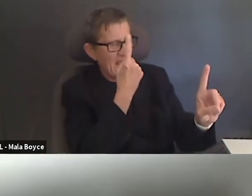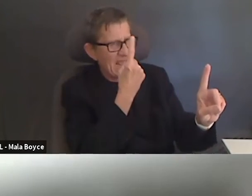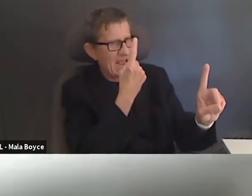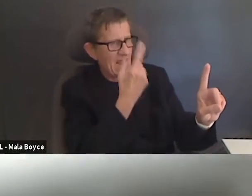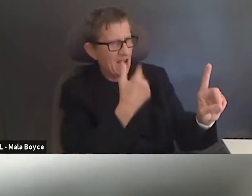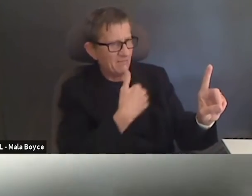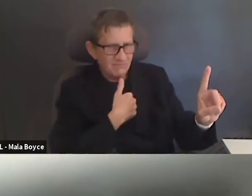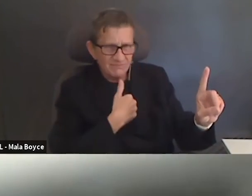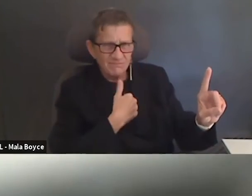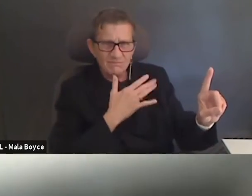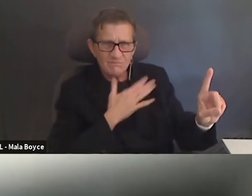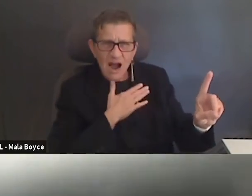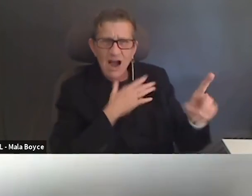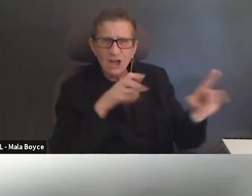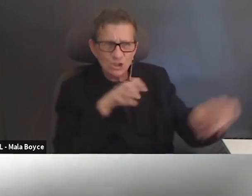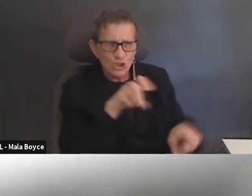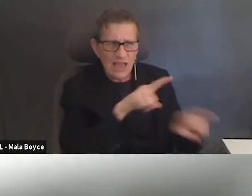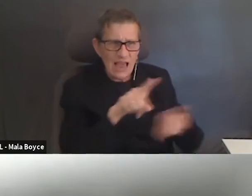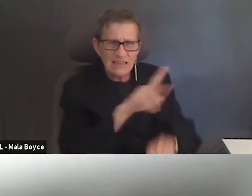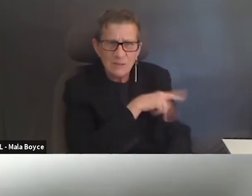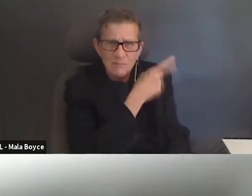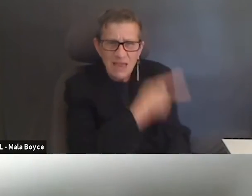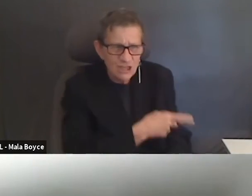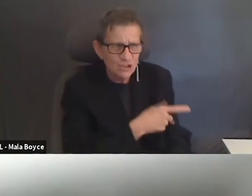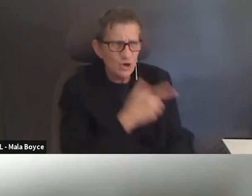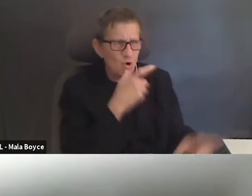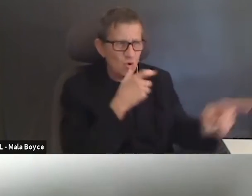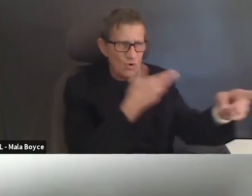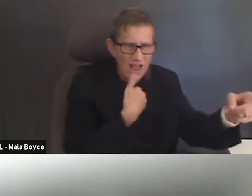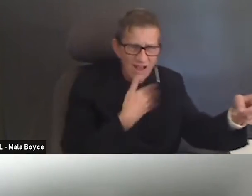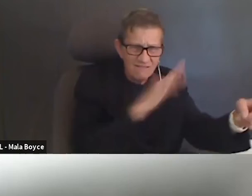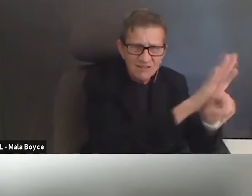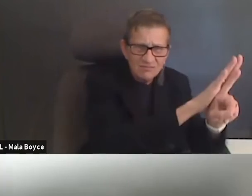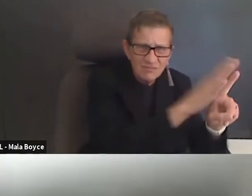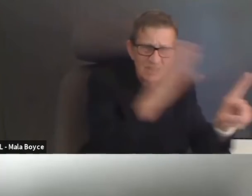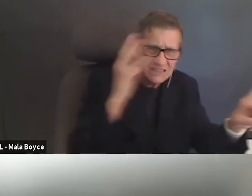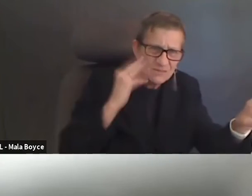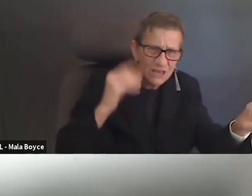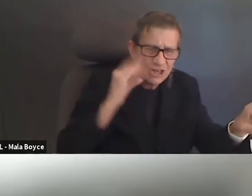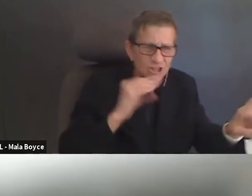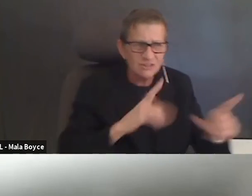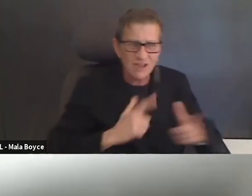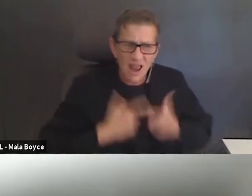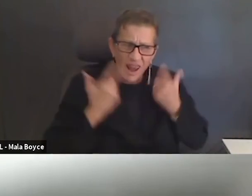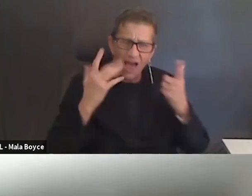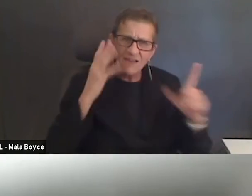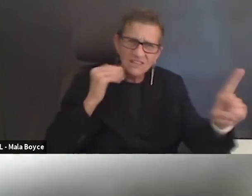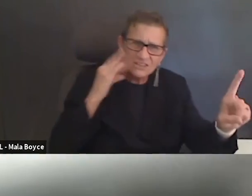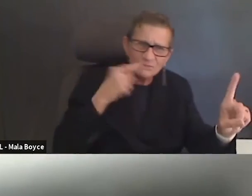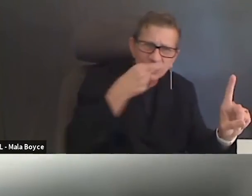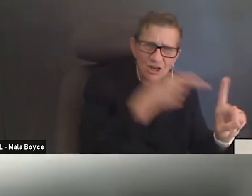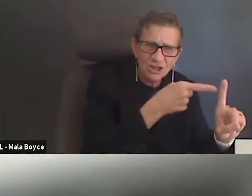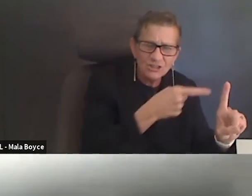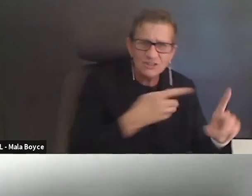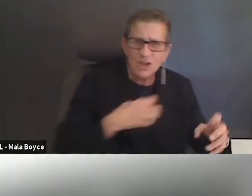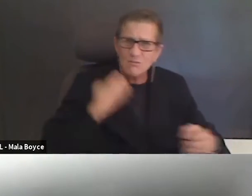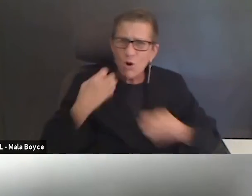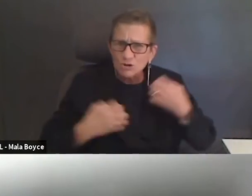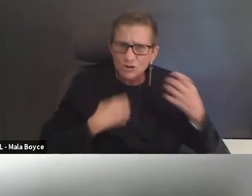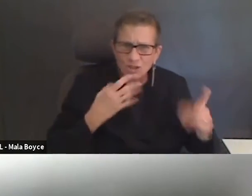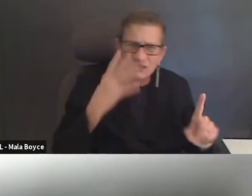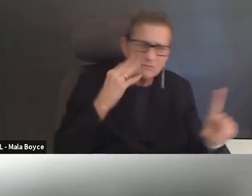journey as a patient, who have had experiences, life experiences, emotional experiences,